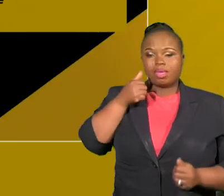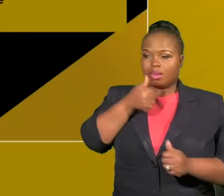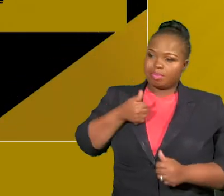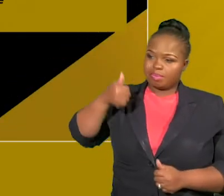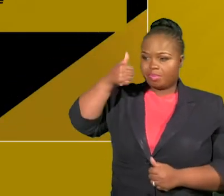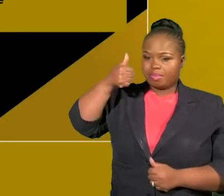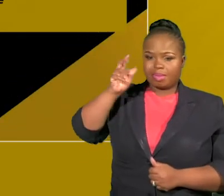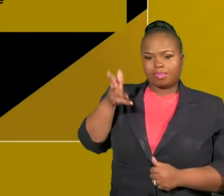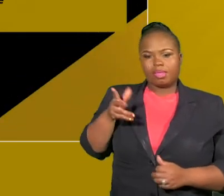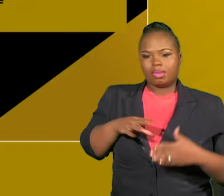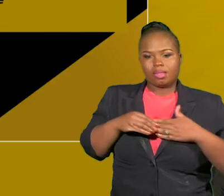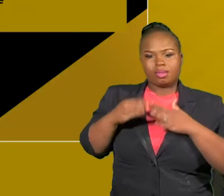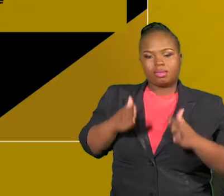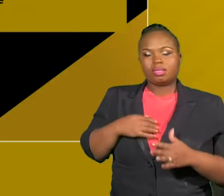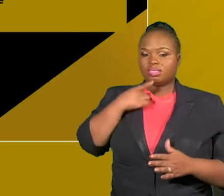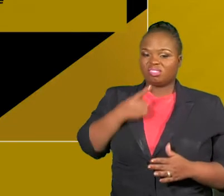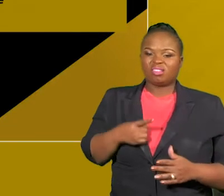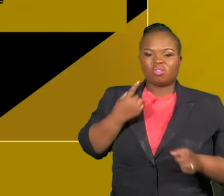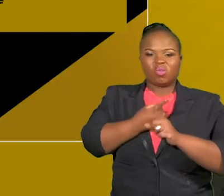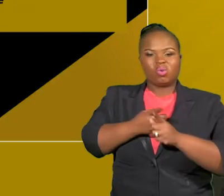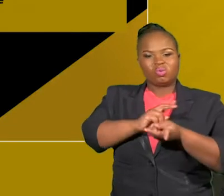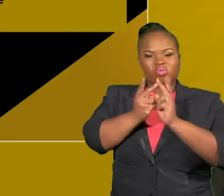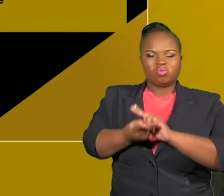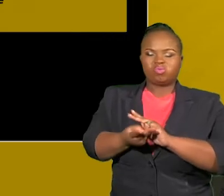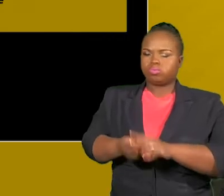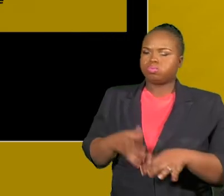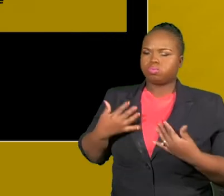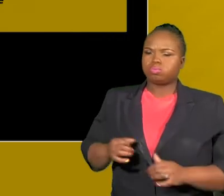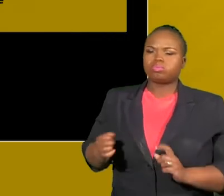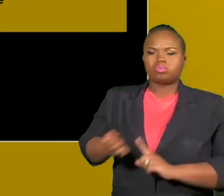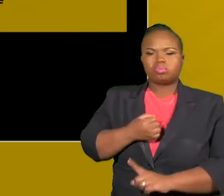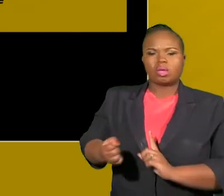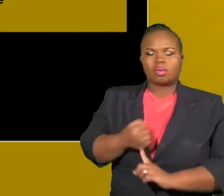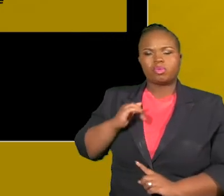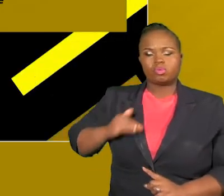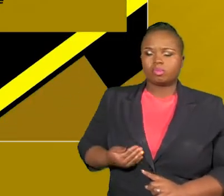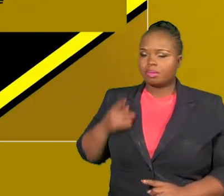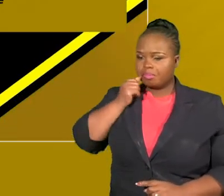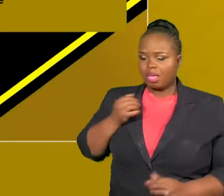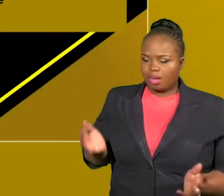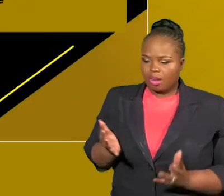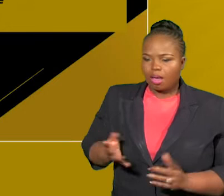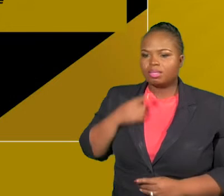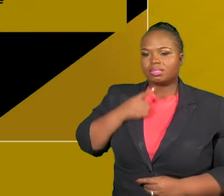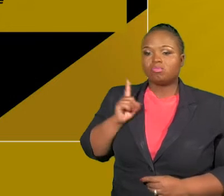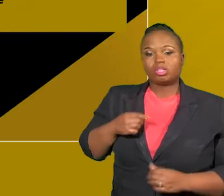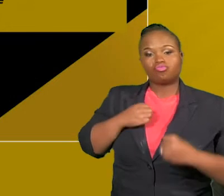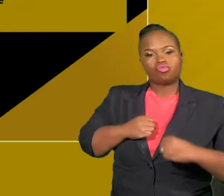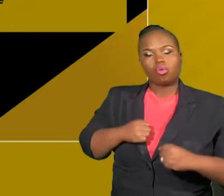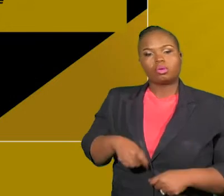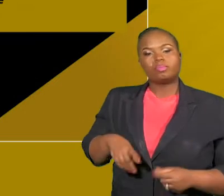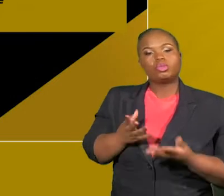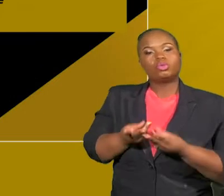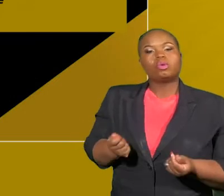leaders, and the power that was given to them turned them into women beaters. Men were raised to be strong and to always solve problems with hands.